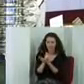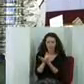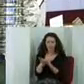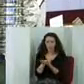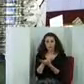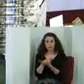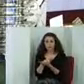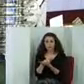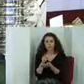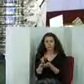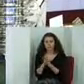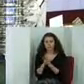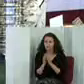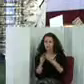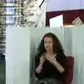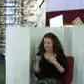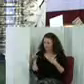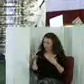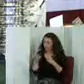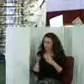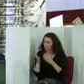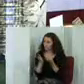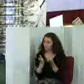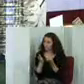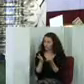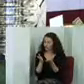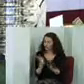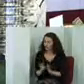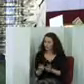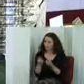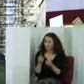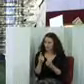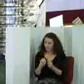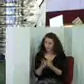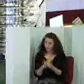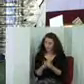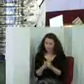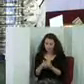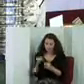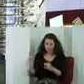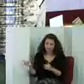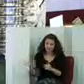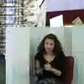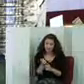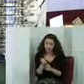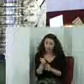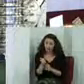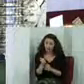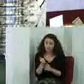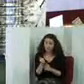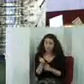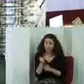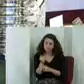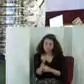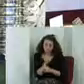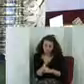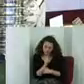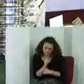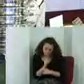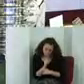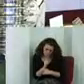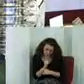the acolytes and the servers to come and to prepare the table. And all we ask, because there are some rules in this